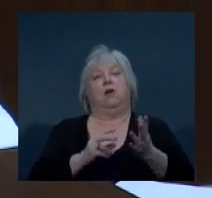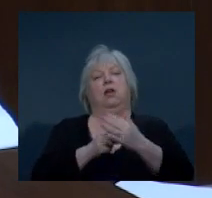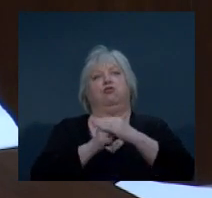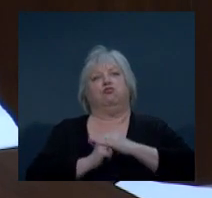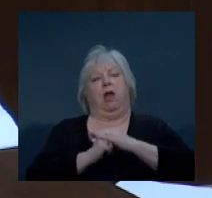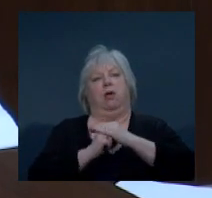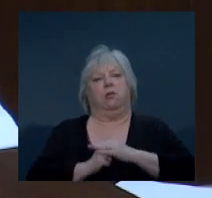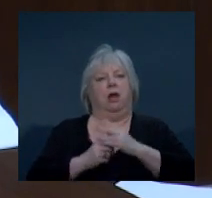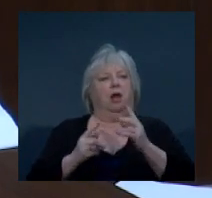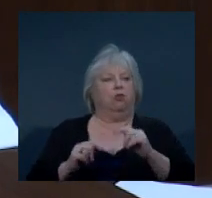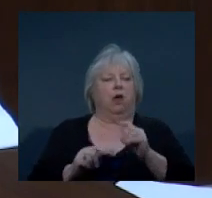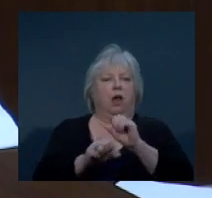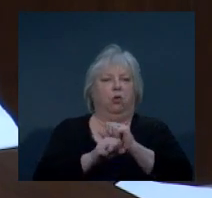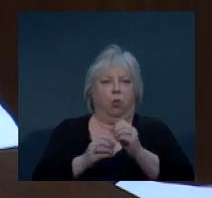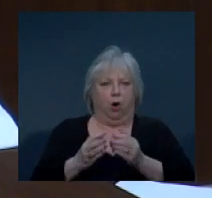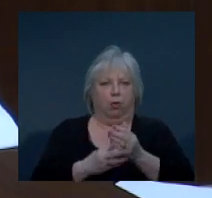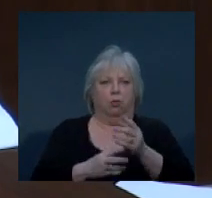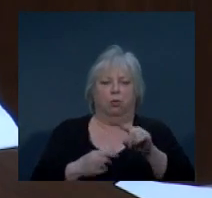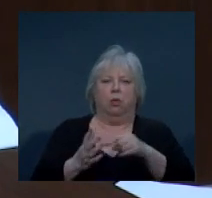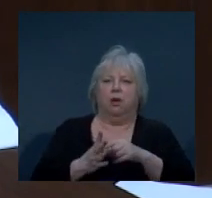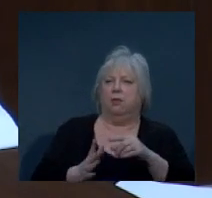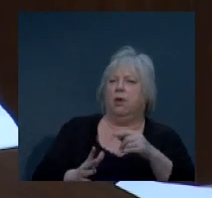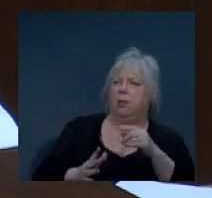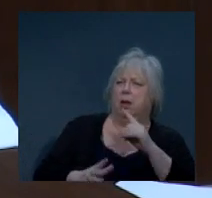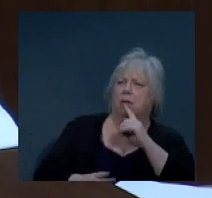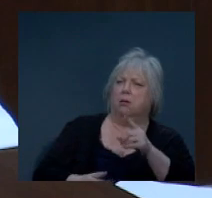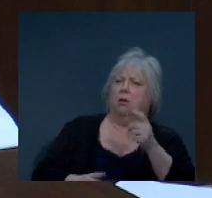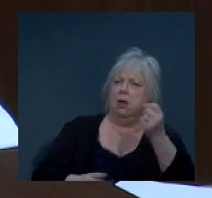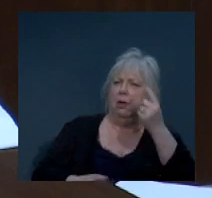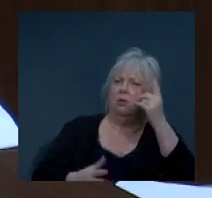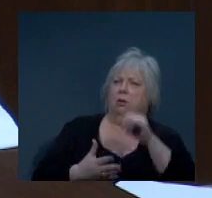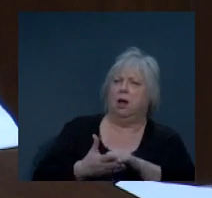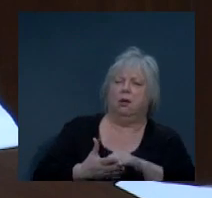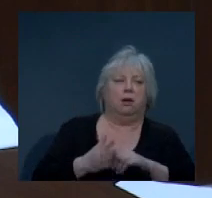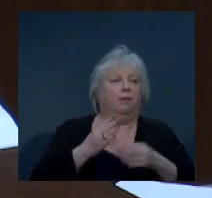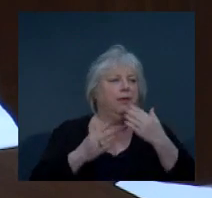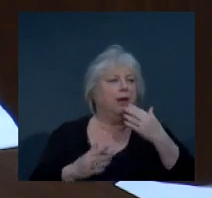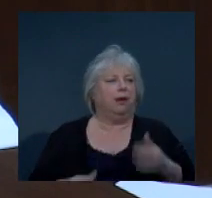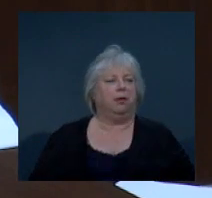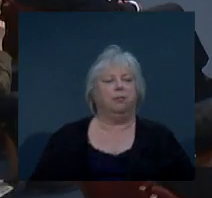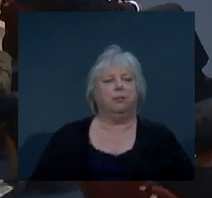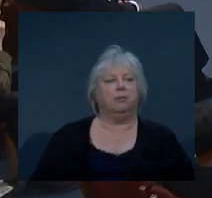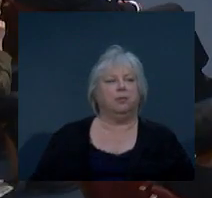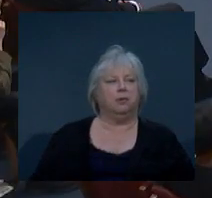also trying to work through this. I mean, I certainly understand. Thank you. So,